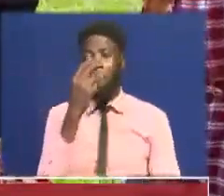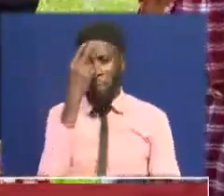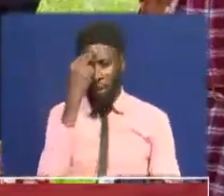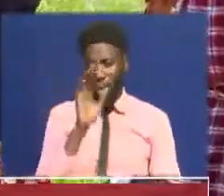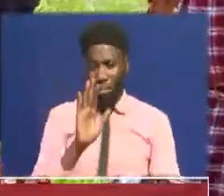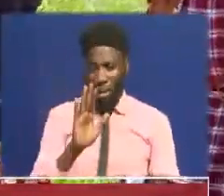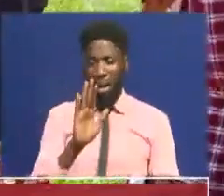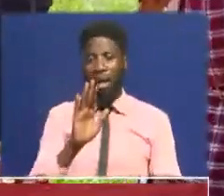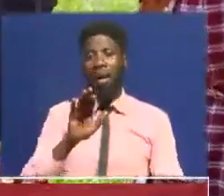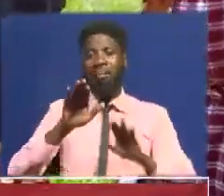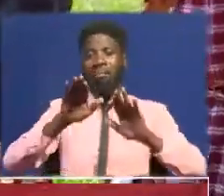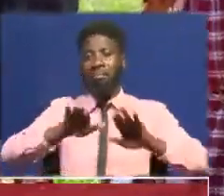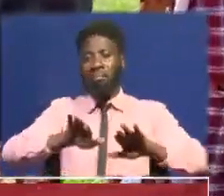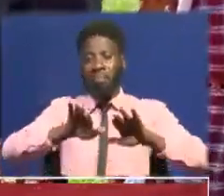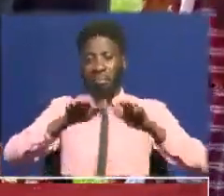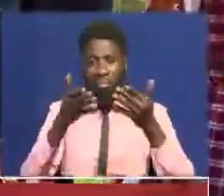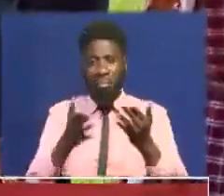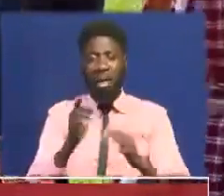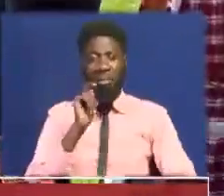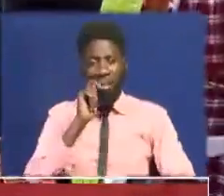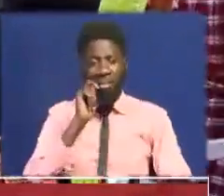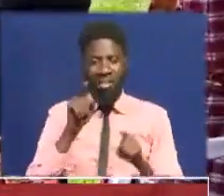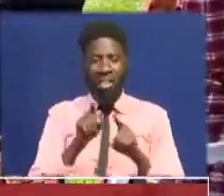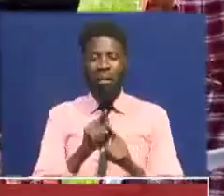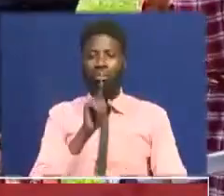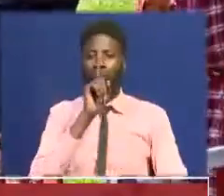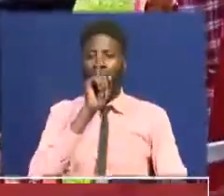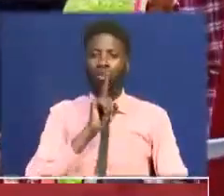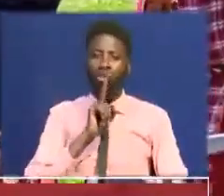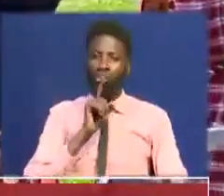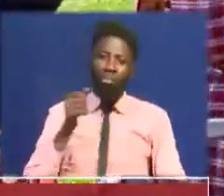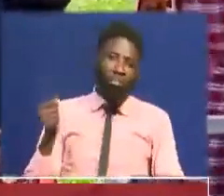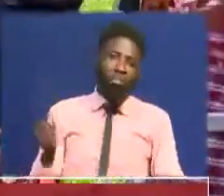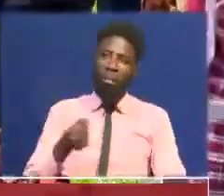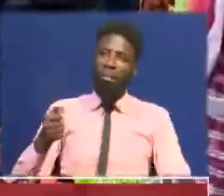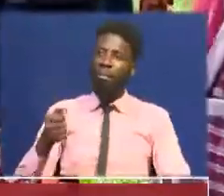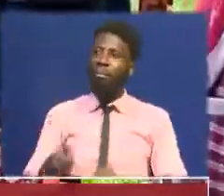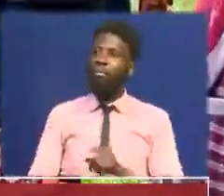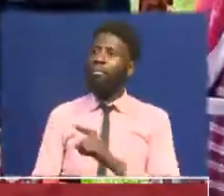Gishoku Washira, Sunday Express.